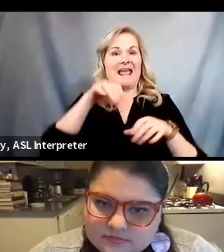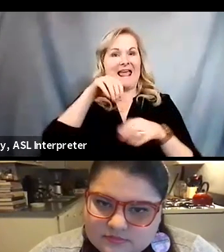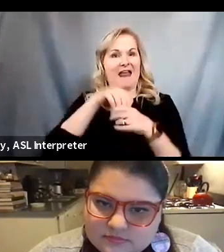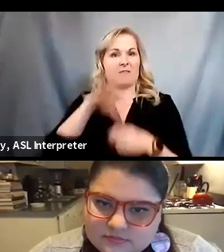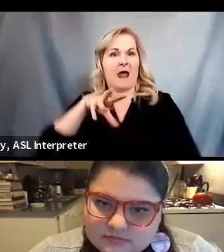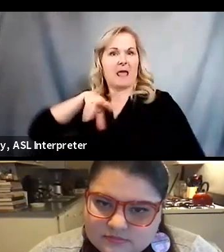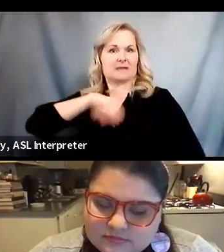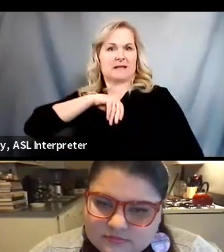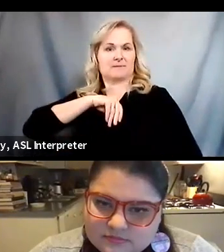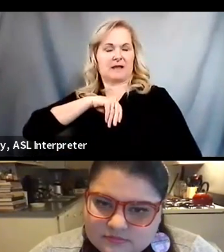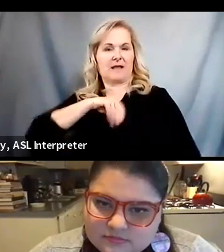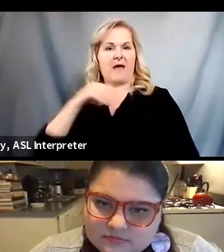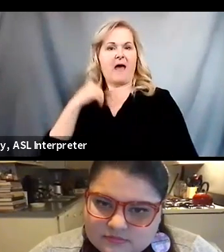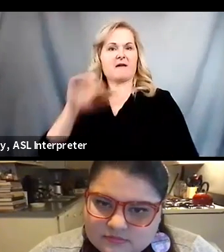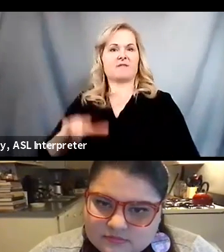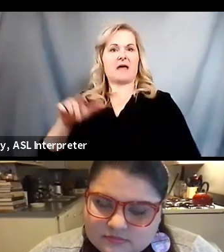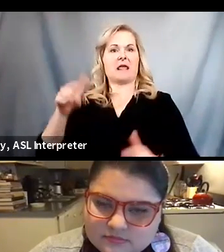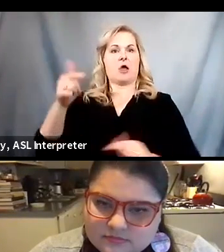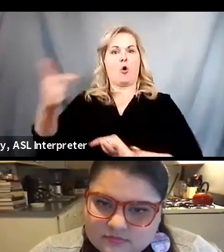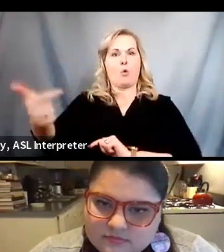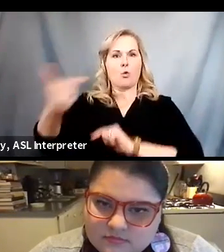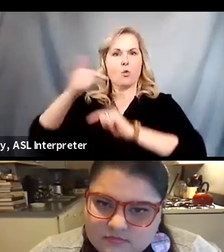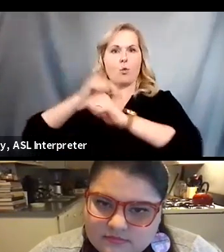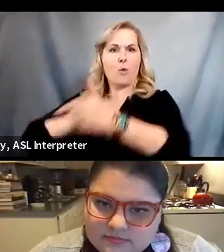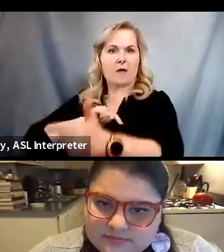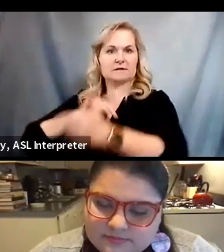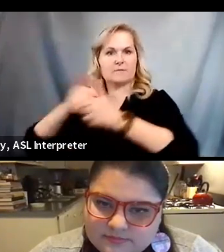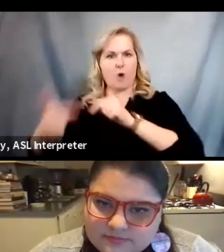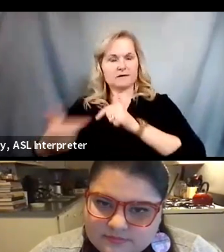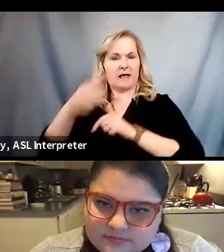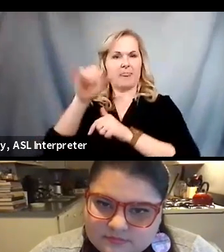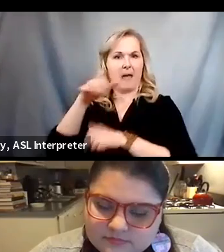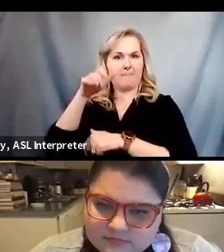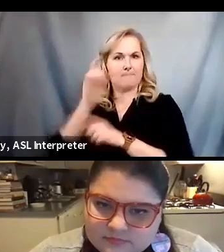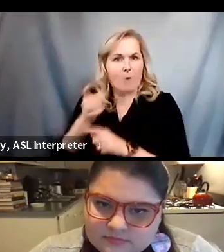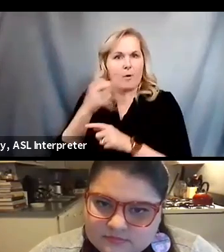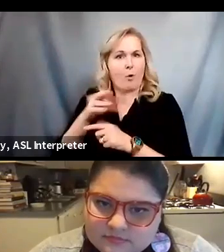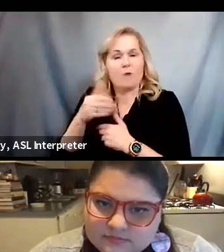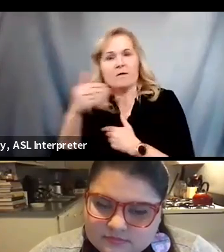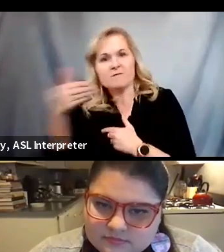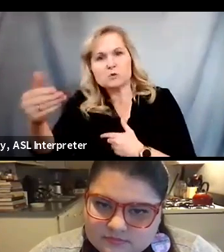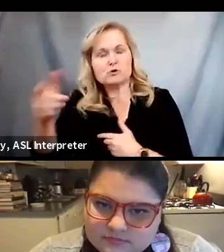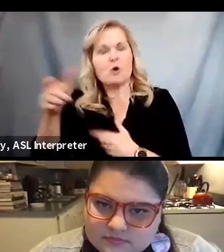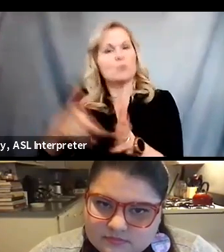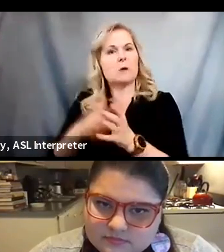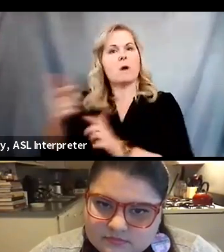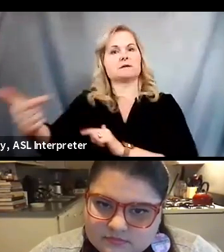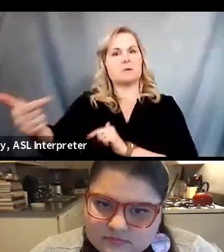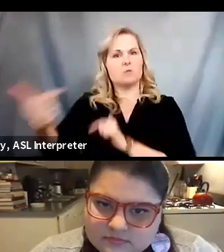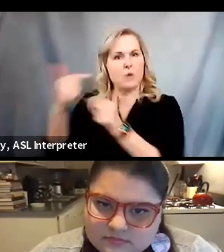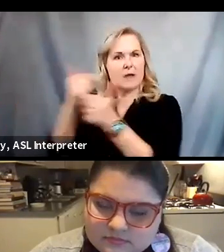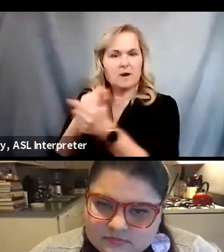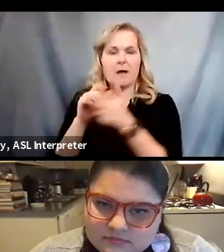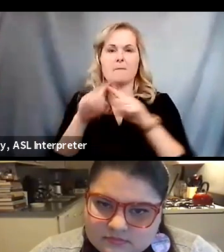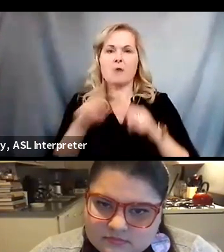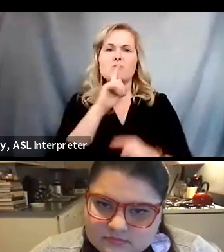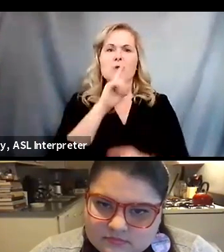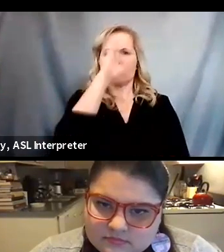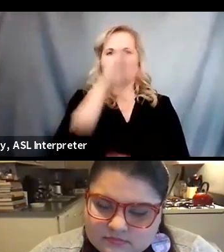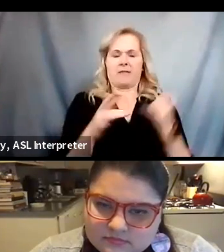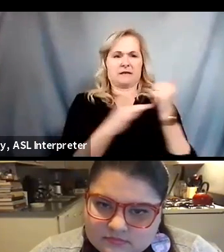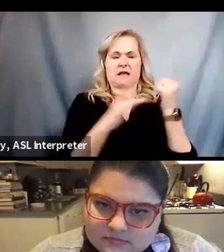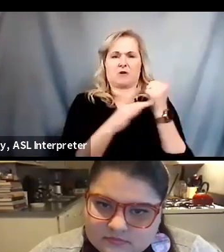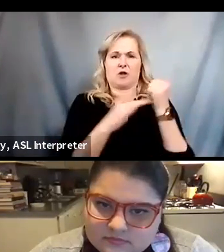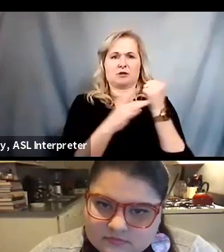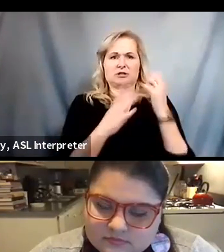a reciprocity that either needs to come at that moment or at some point in the future. But the reality is that our technologies, like landfills,